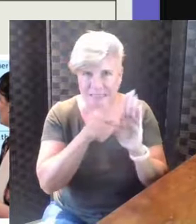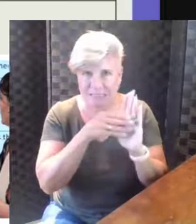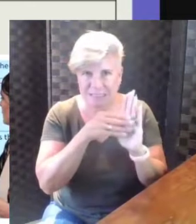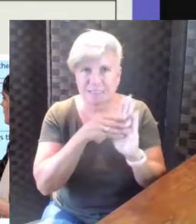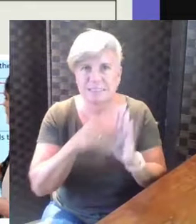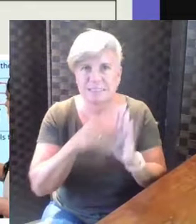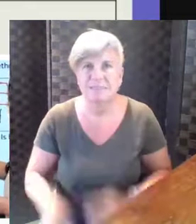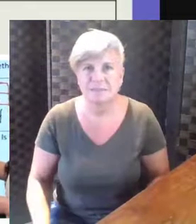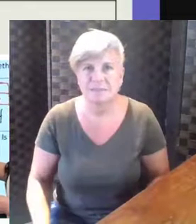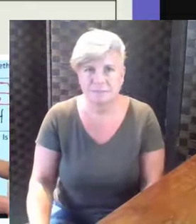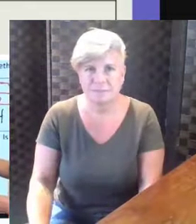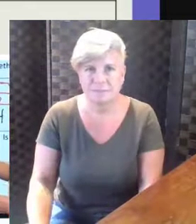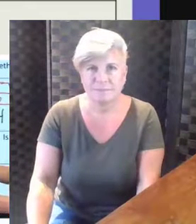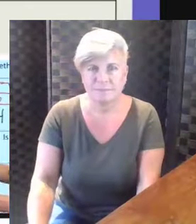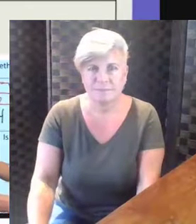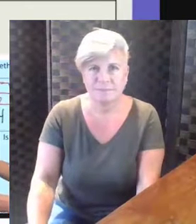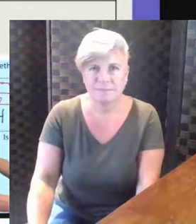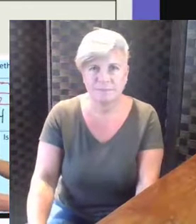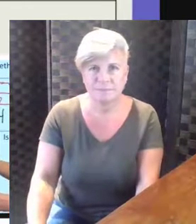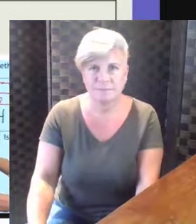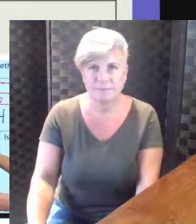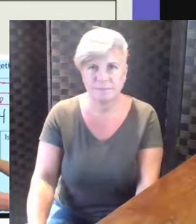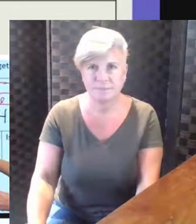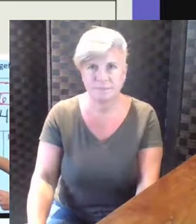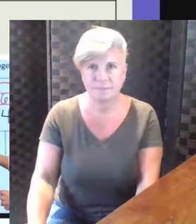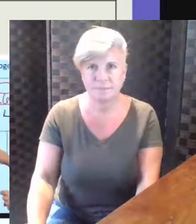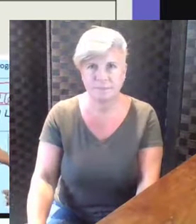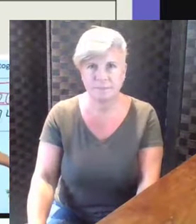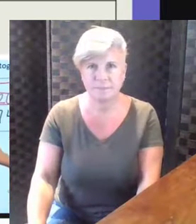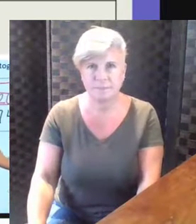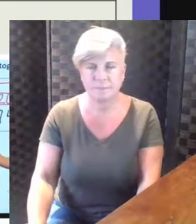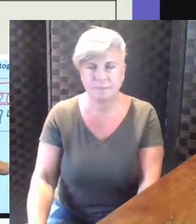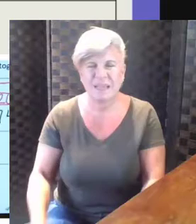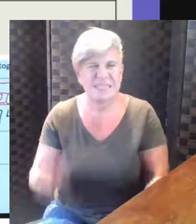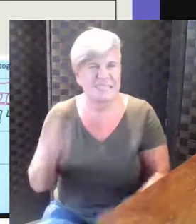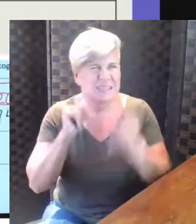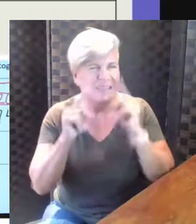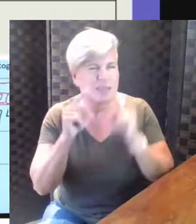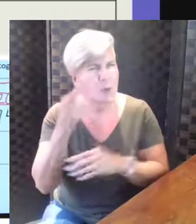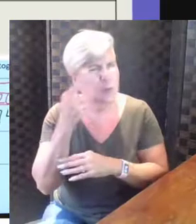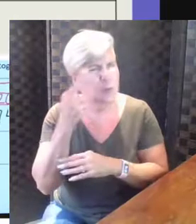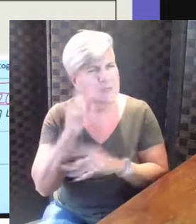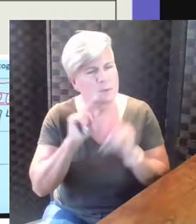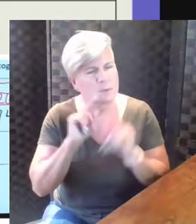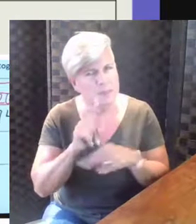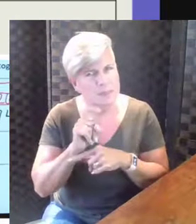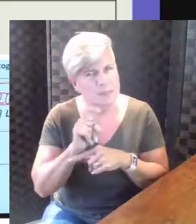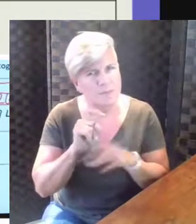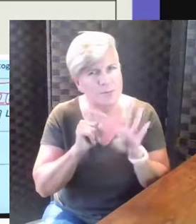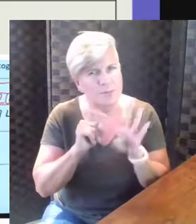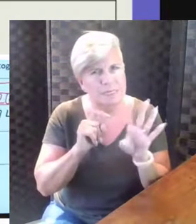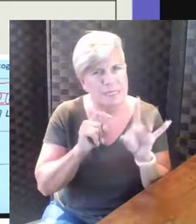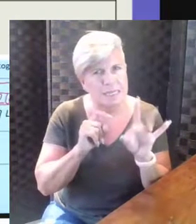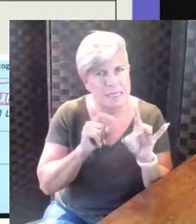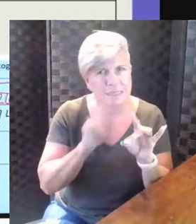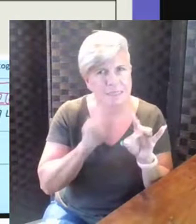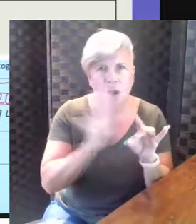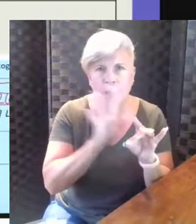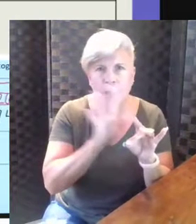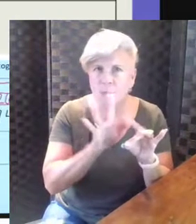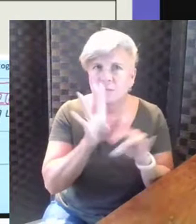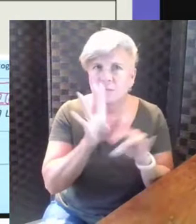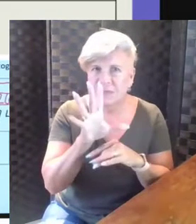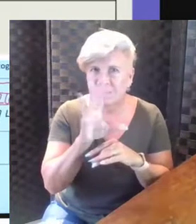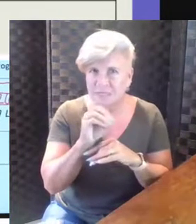right? Let's plug this in and see if this is a reasonable answer. 48 is about